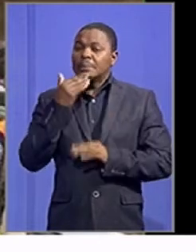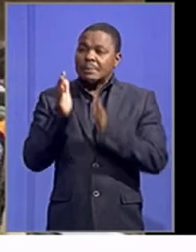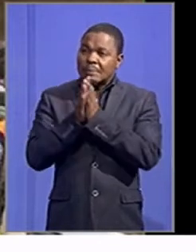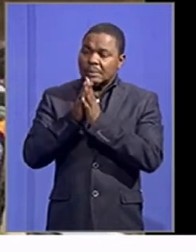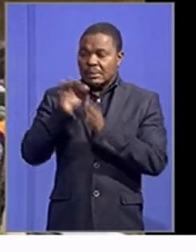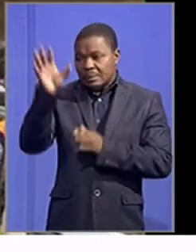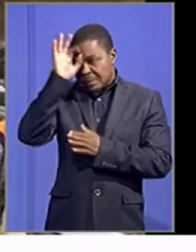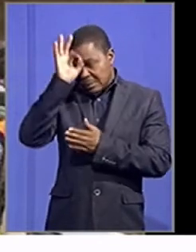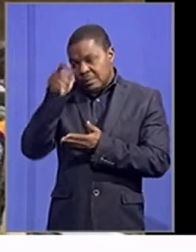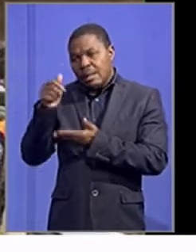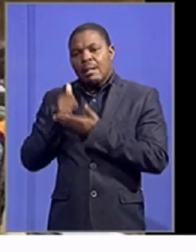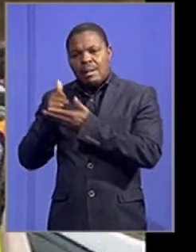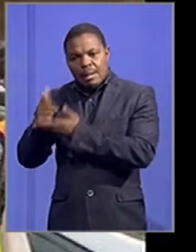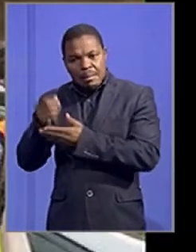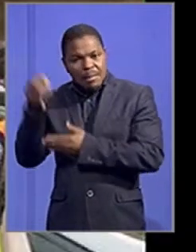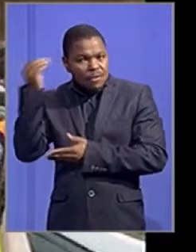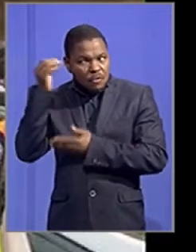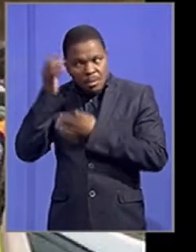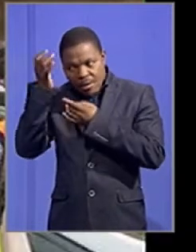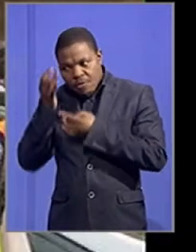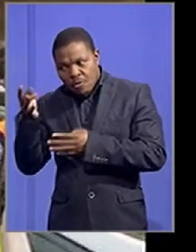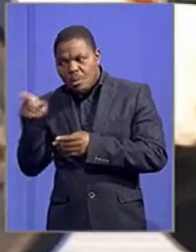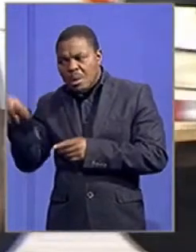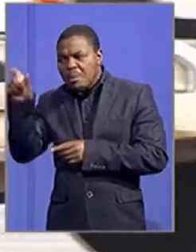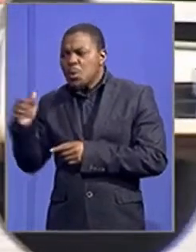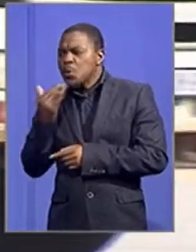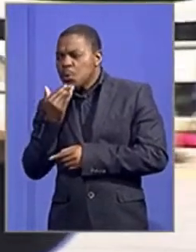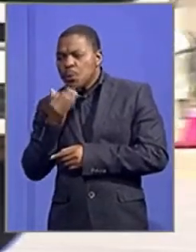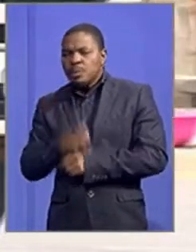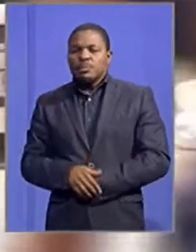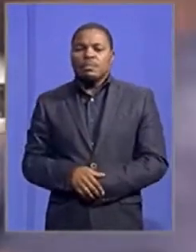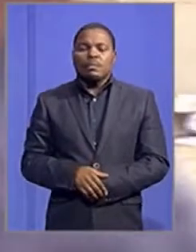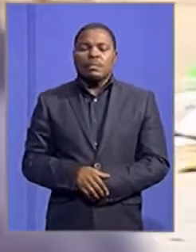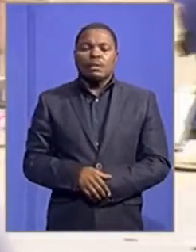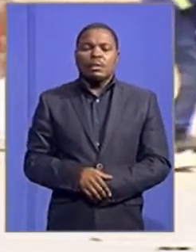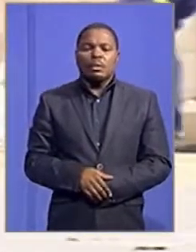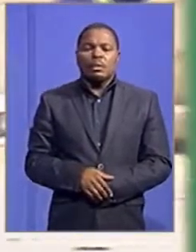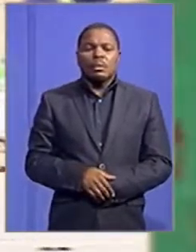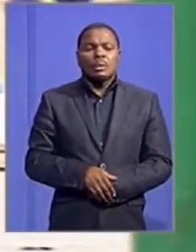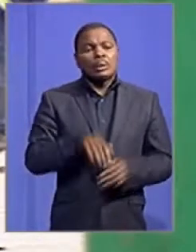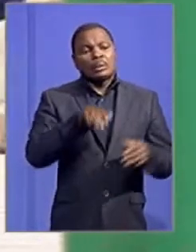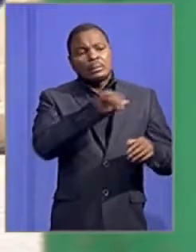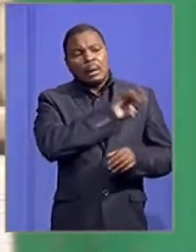police with any information relating to the attack. Ketsahalo ena isile basebetsi ba